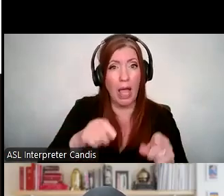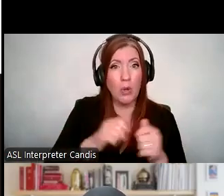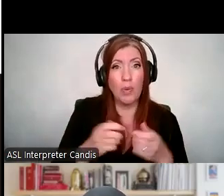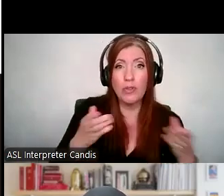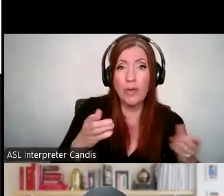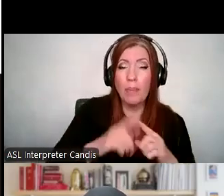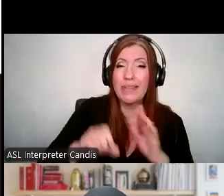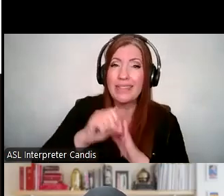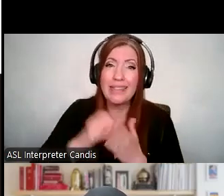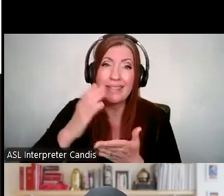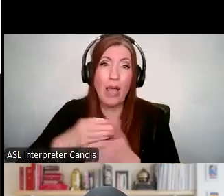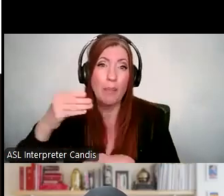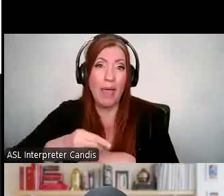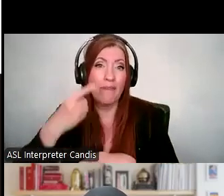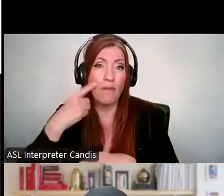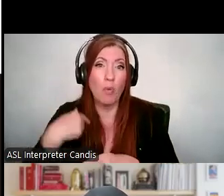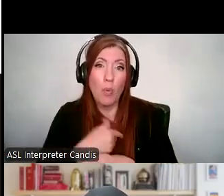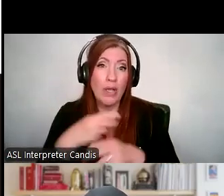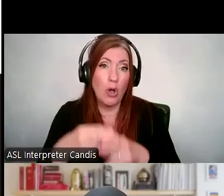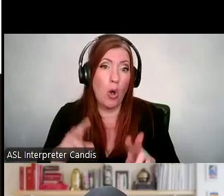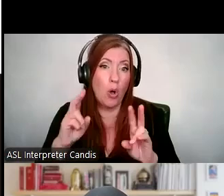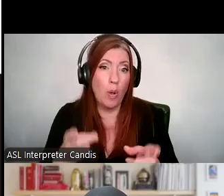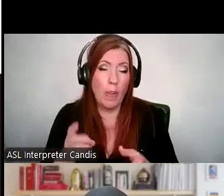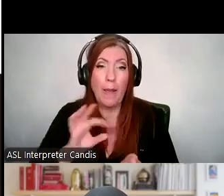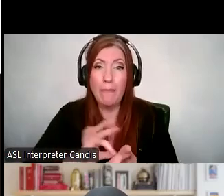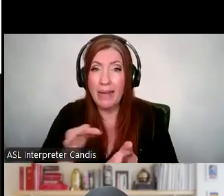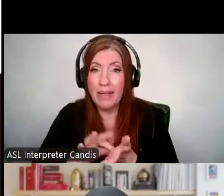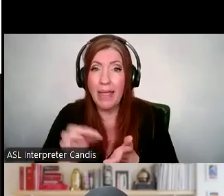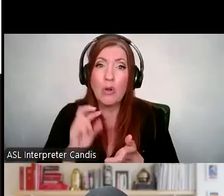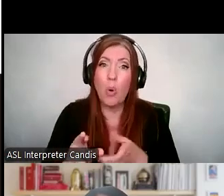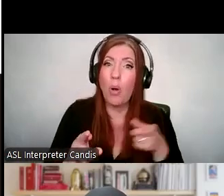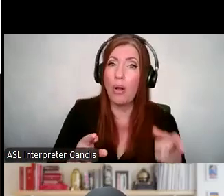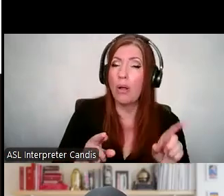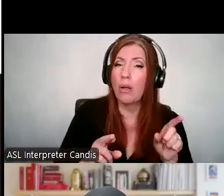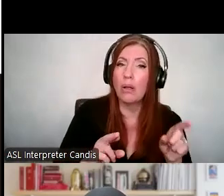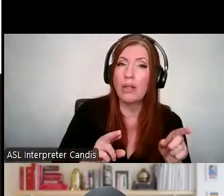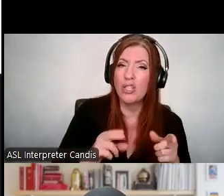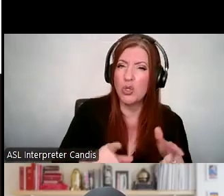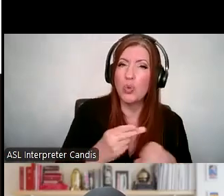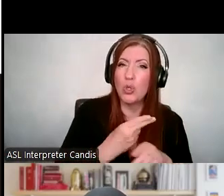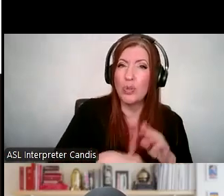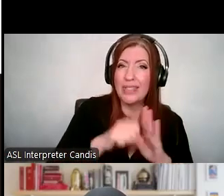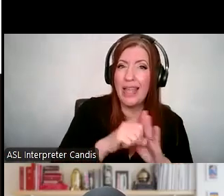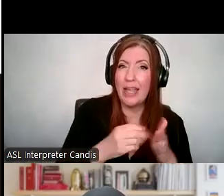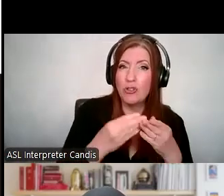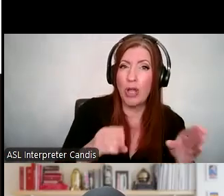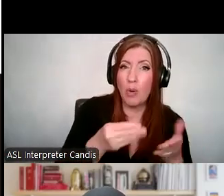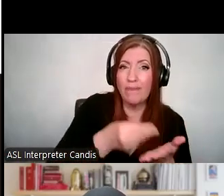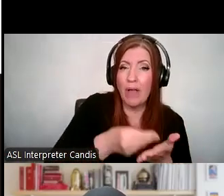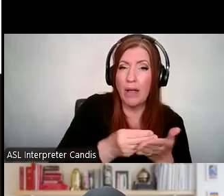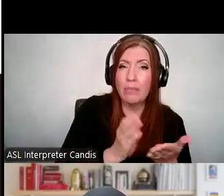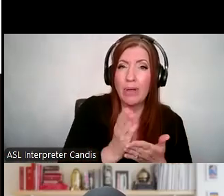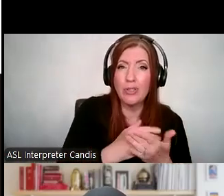paying for what we call, in so many cases, you're either Medicaid or you fall to the state general fund budget. And in fact, most of those are